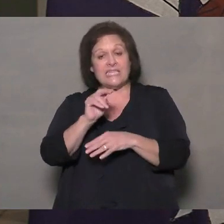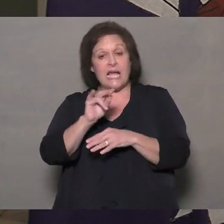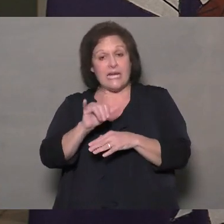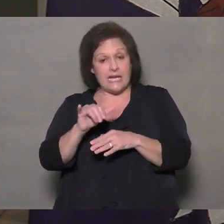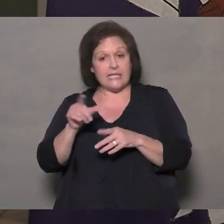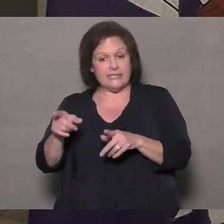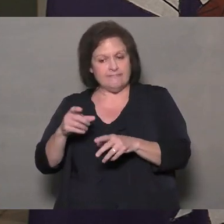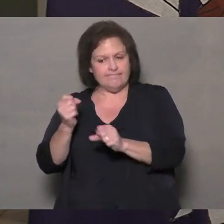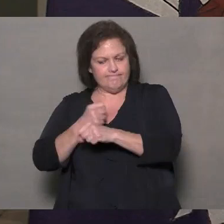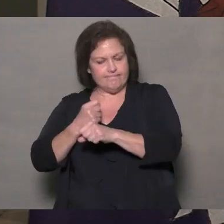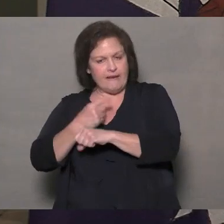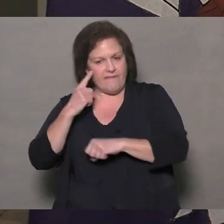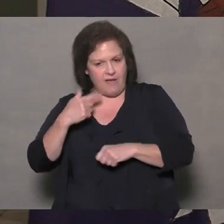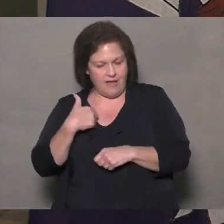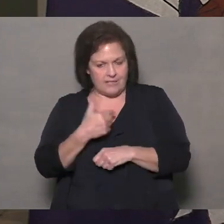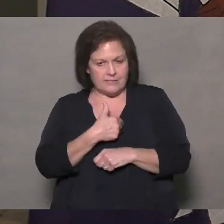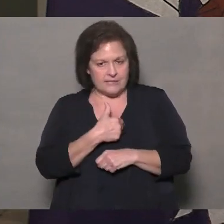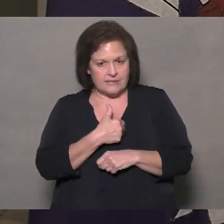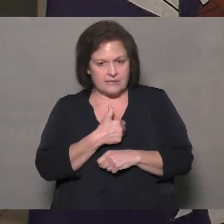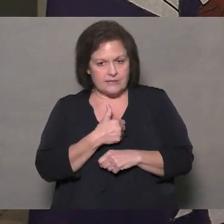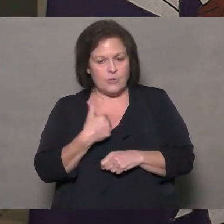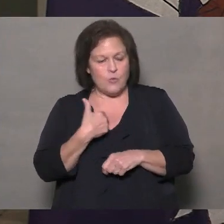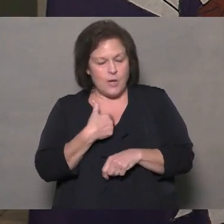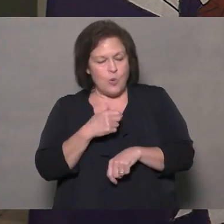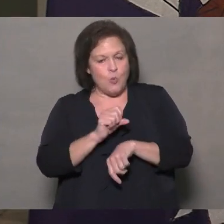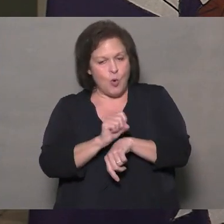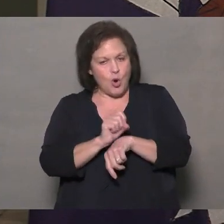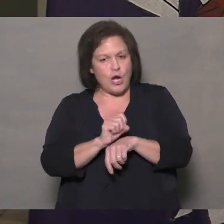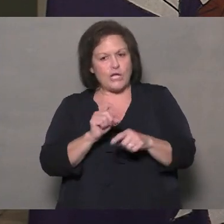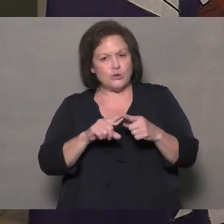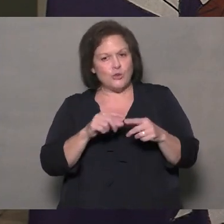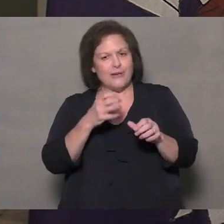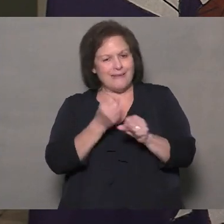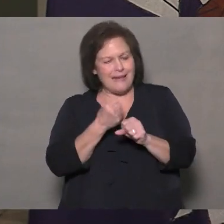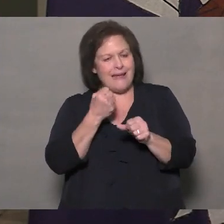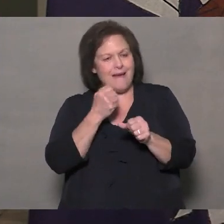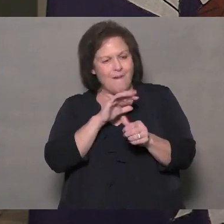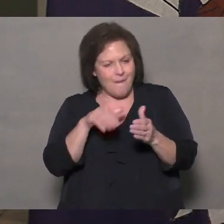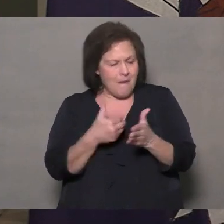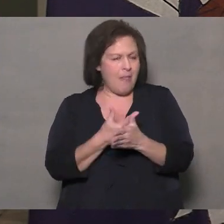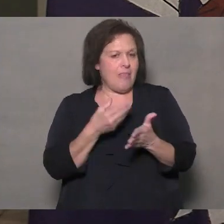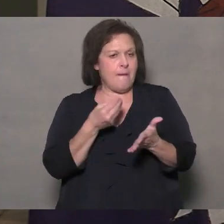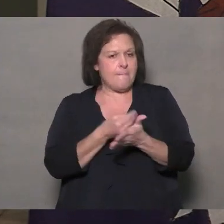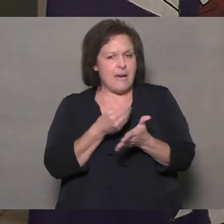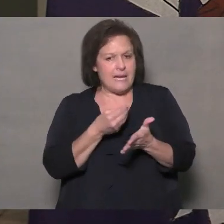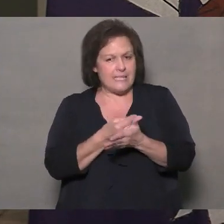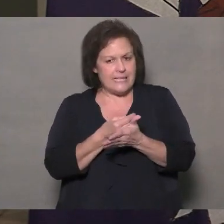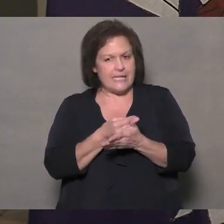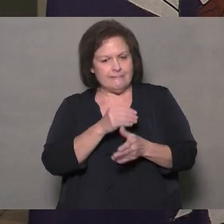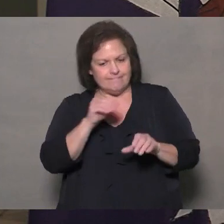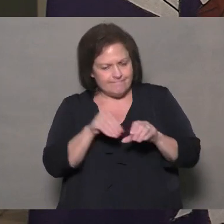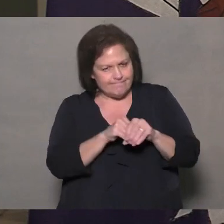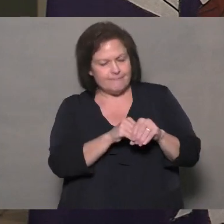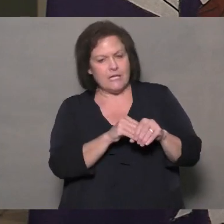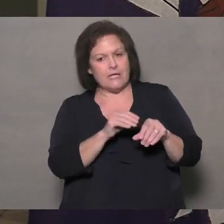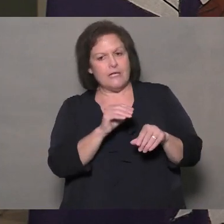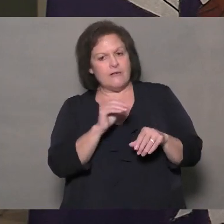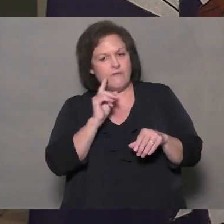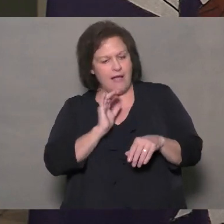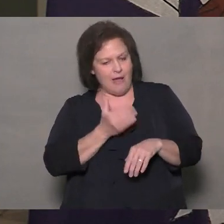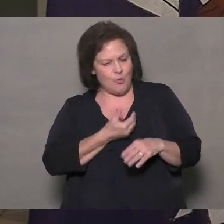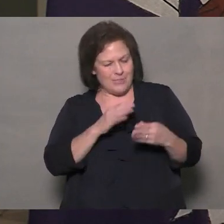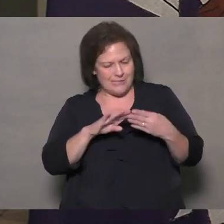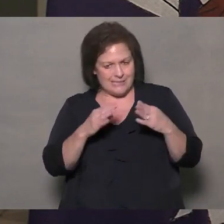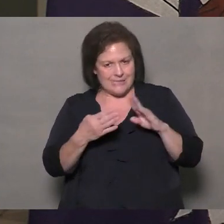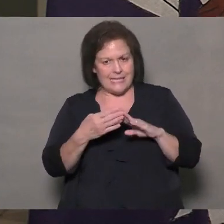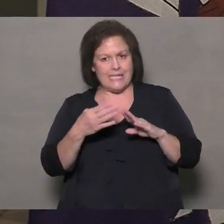that fight. We're working to get every dollar and put an end to a culture where our city